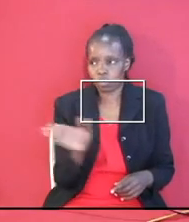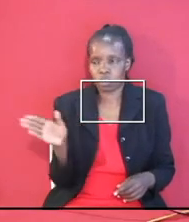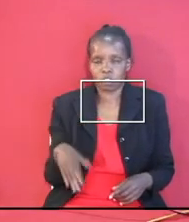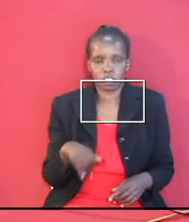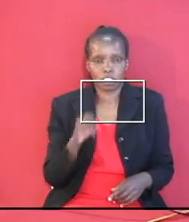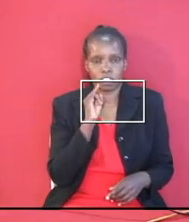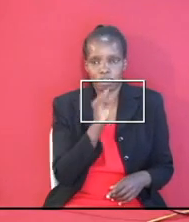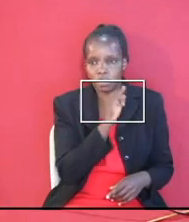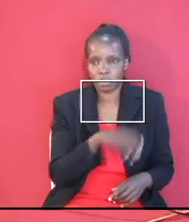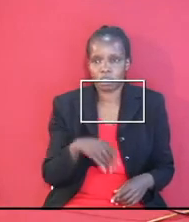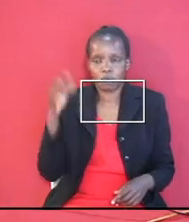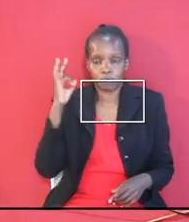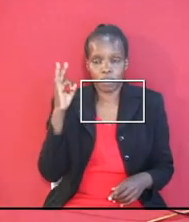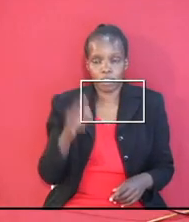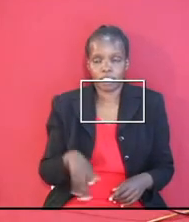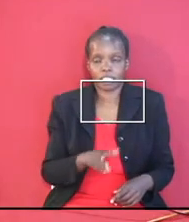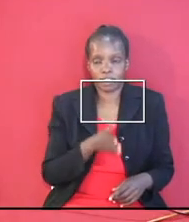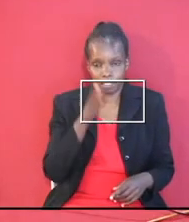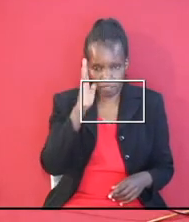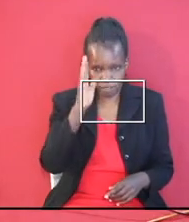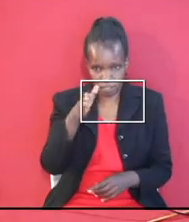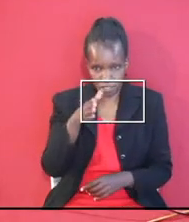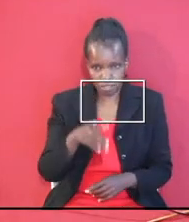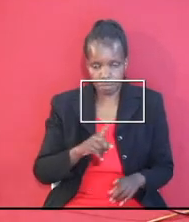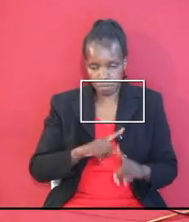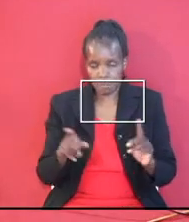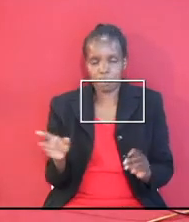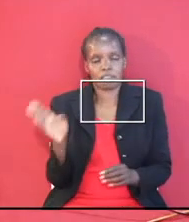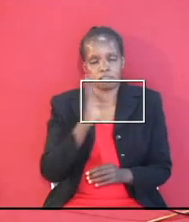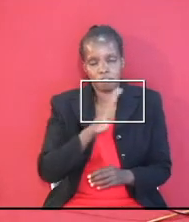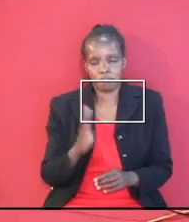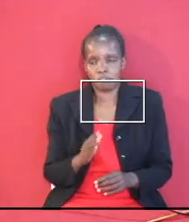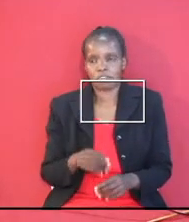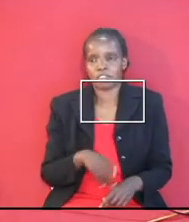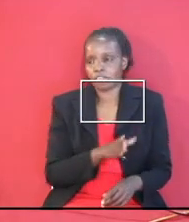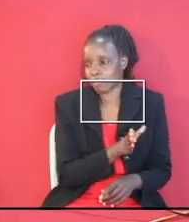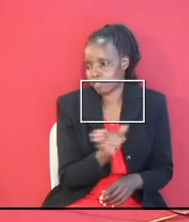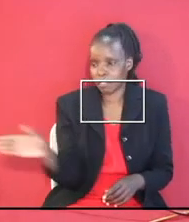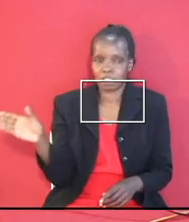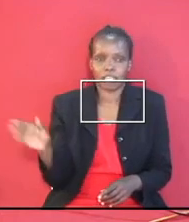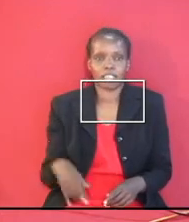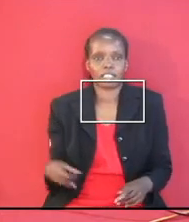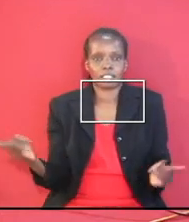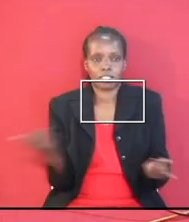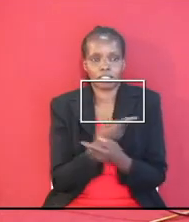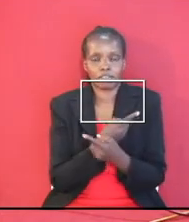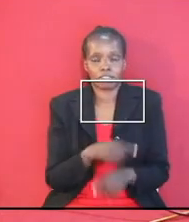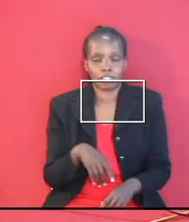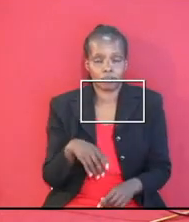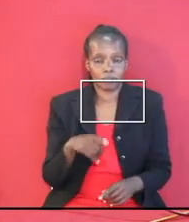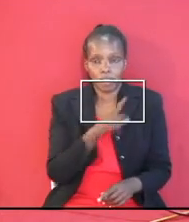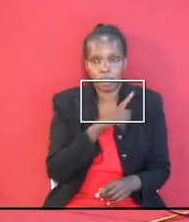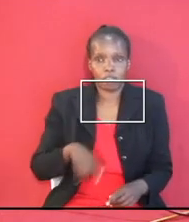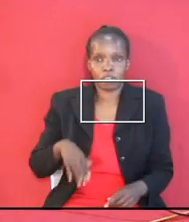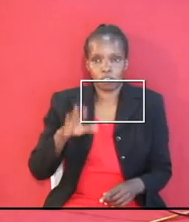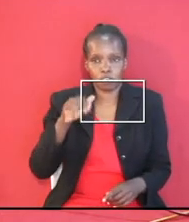instruction to go and preach on that direction. He said, "No, I can't go there." He went the opposite direction. But the Lord himself is too smart for Jonah. He